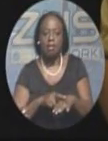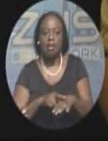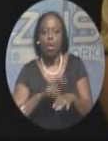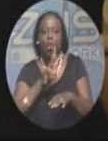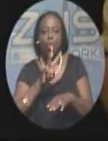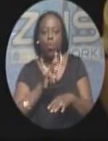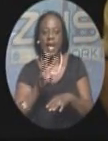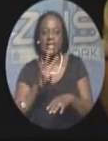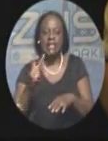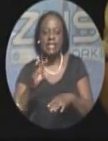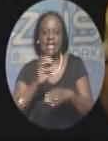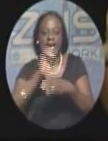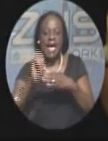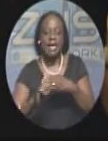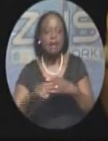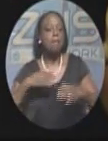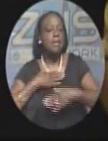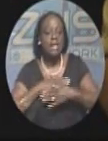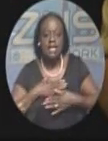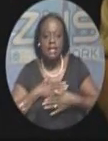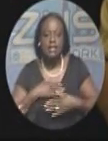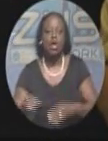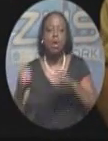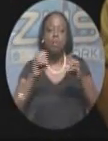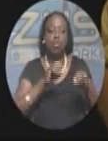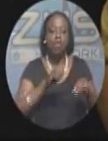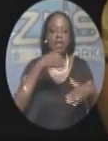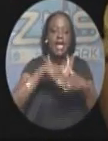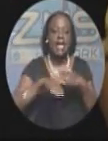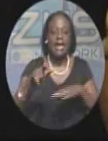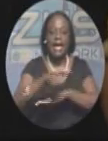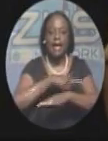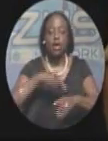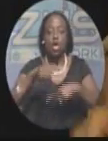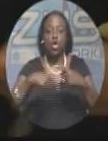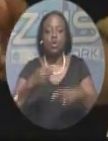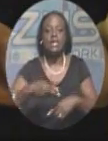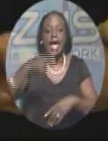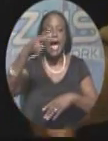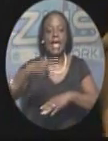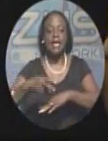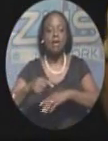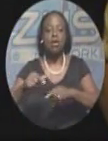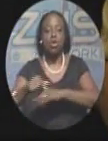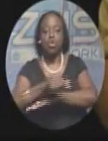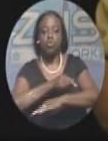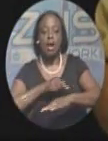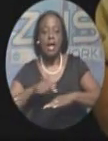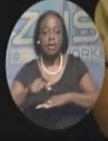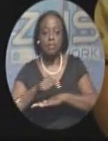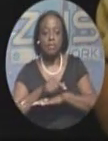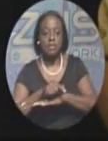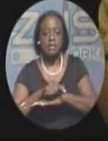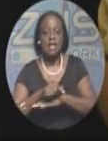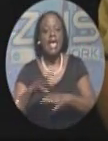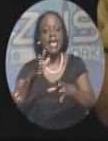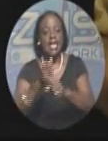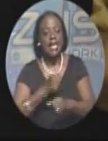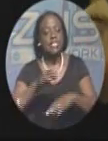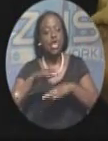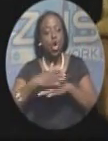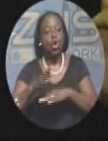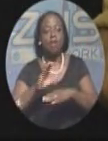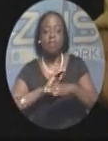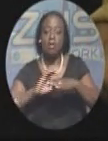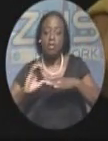should move inland as best you can. Go to higher ground with relatives and friends, go to a hotel property, get off that coastline so that